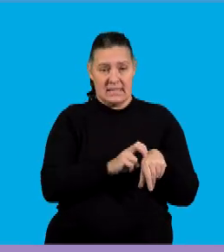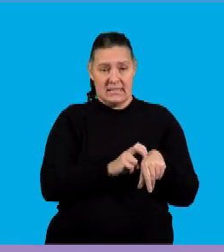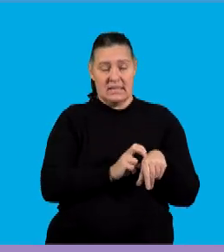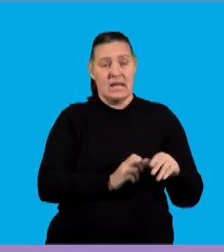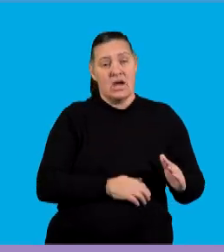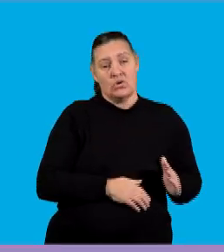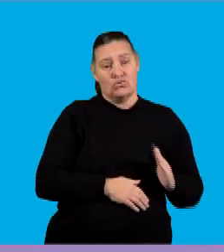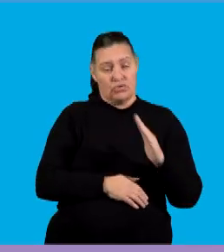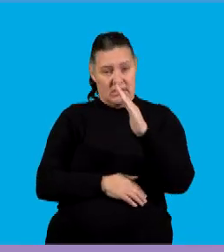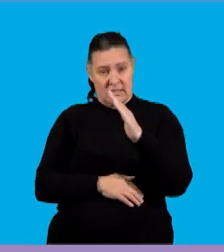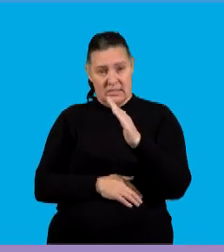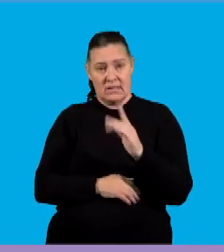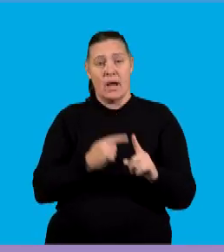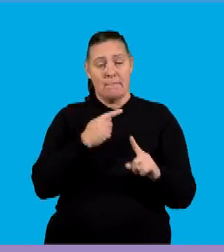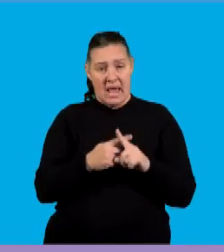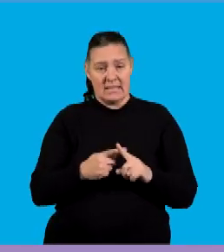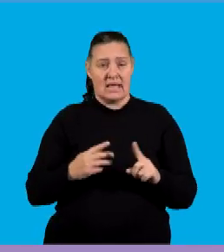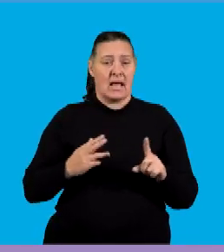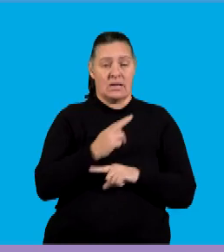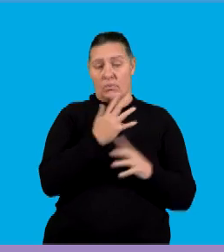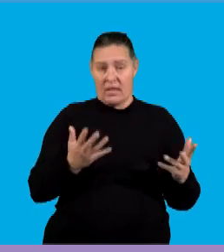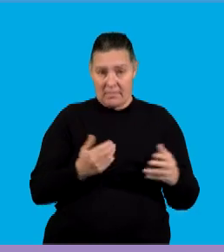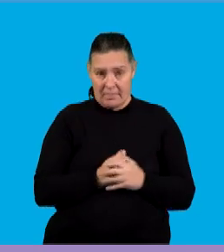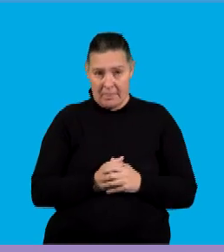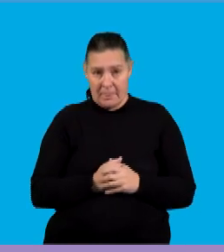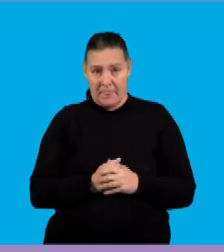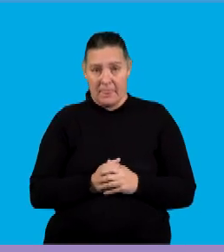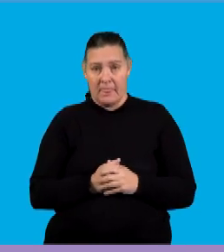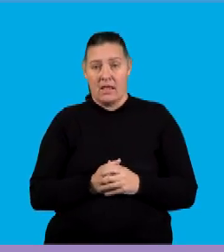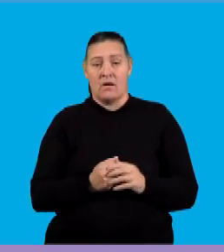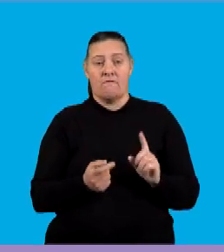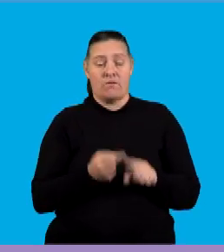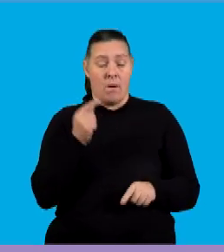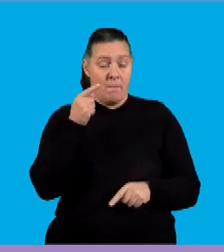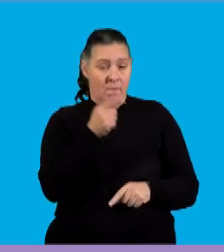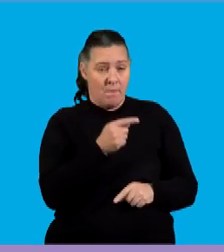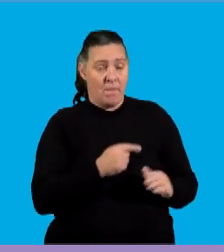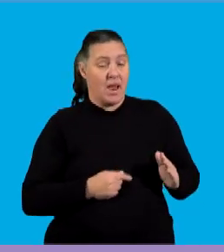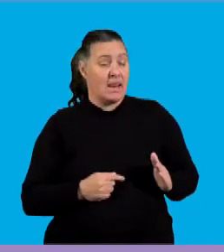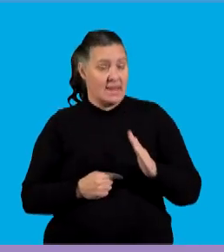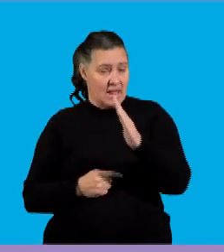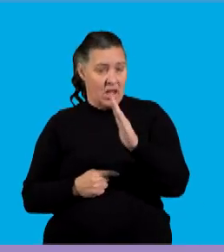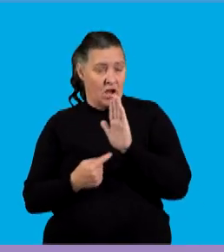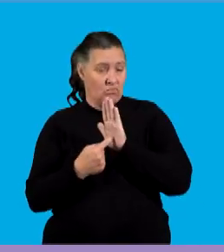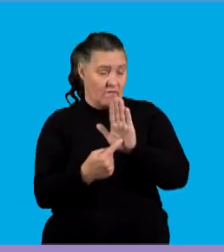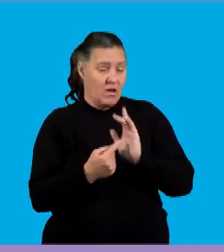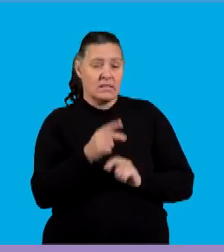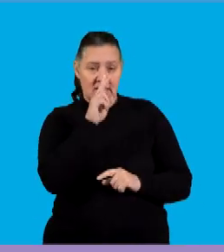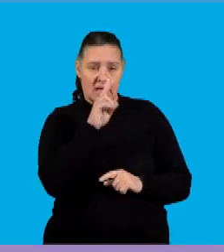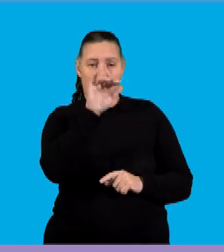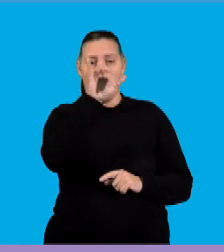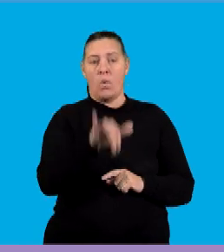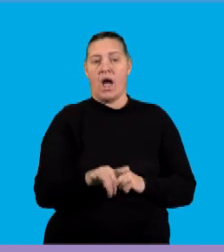the intercept. Now, from this linear graph, we can already see what the y-intercept is. We